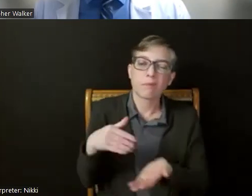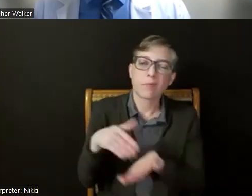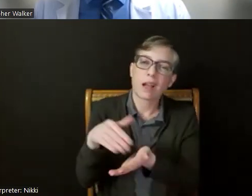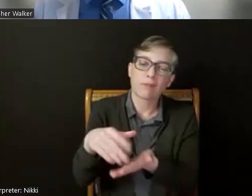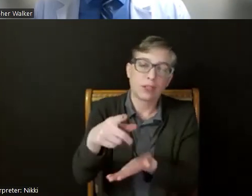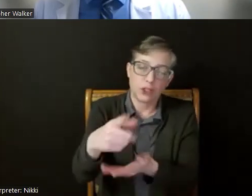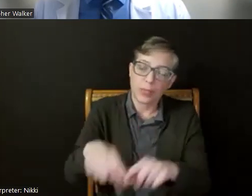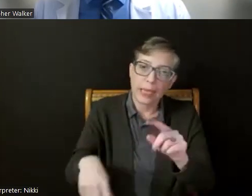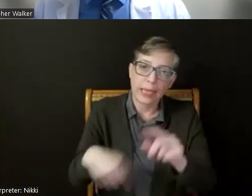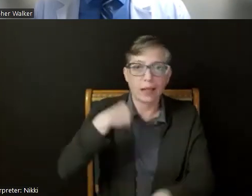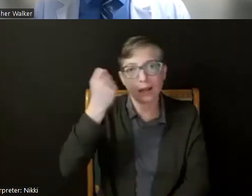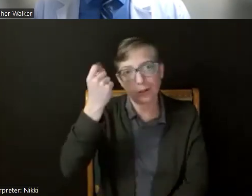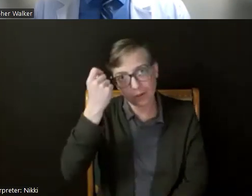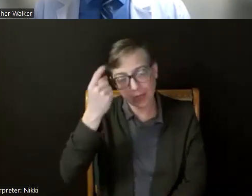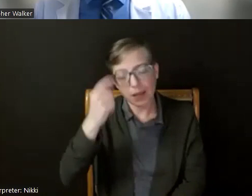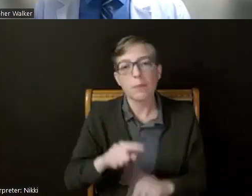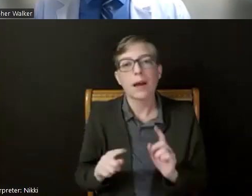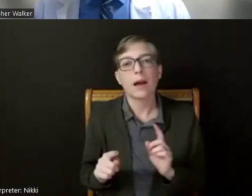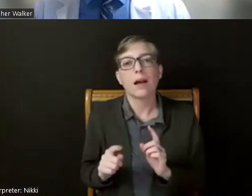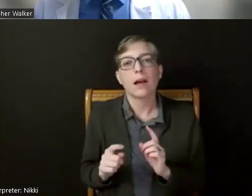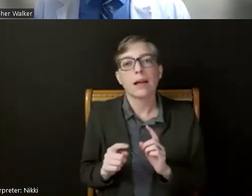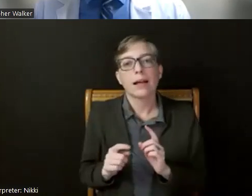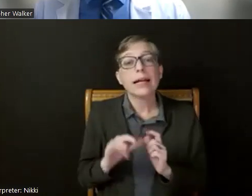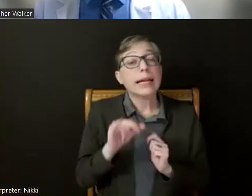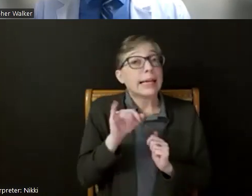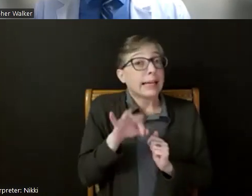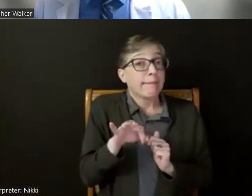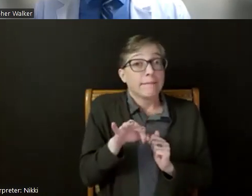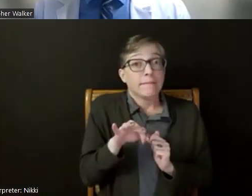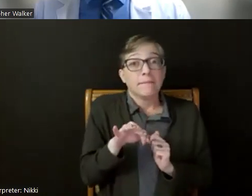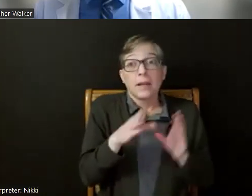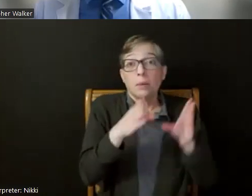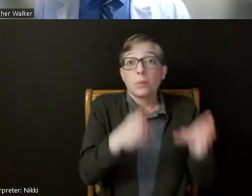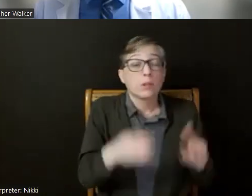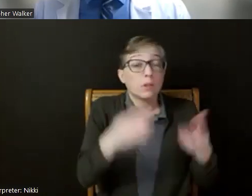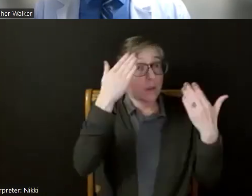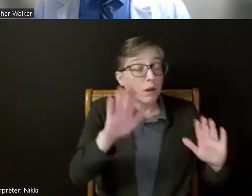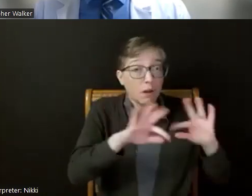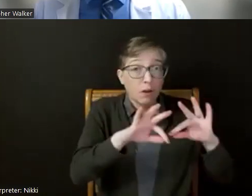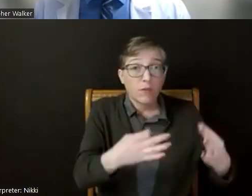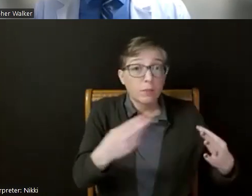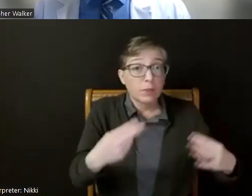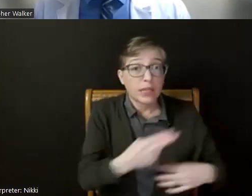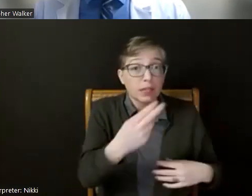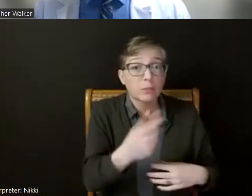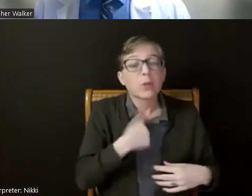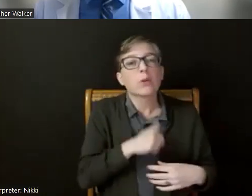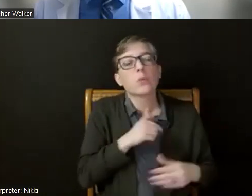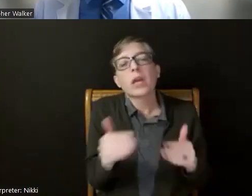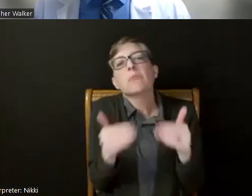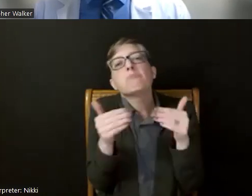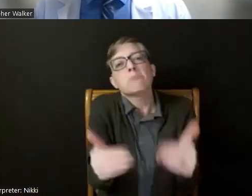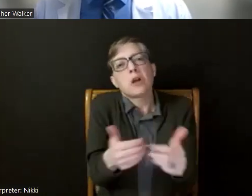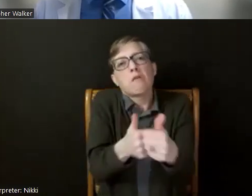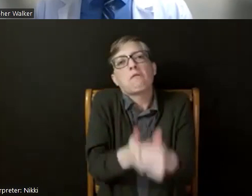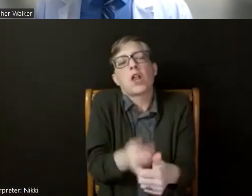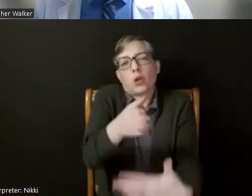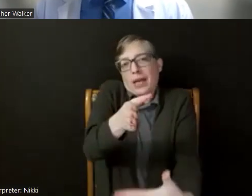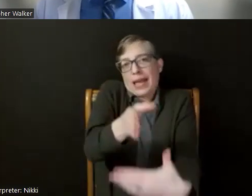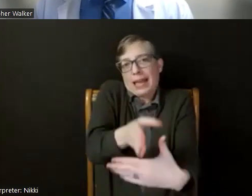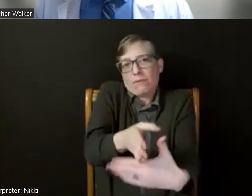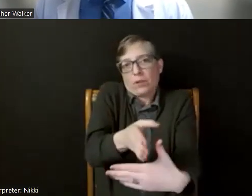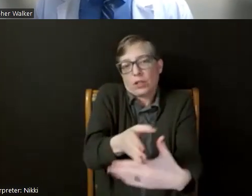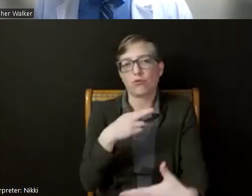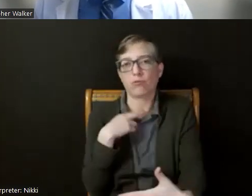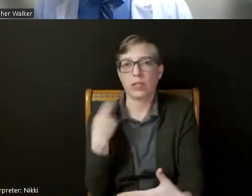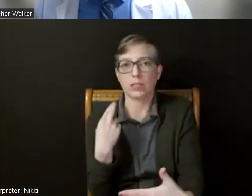not really, if someone doesn't know their family history, then we screen on average risk. But I think that would be even more reason to